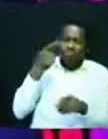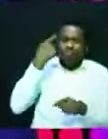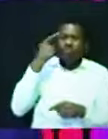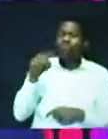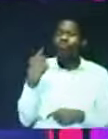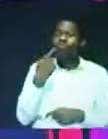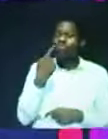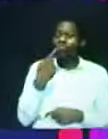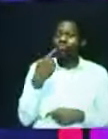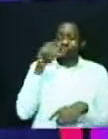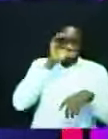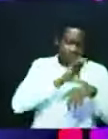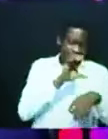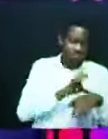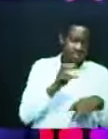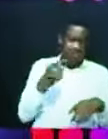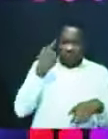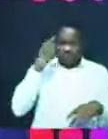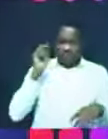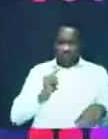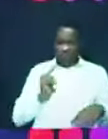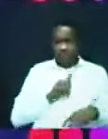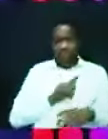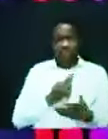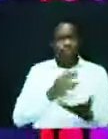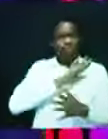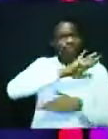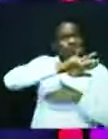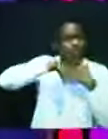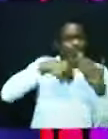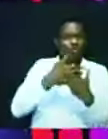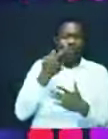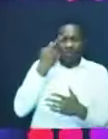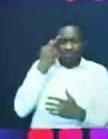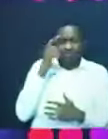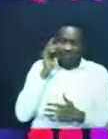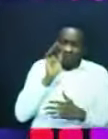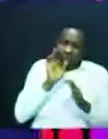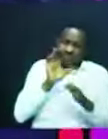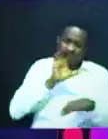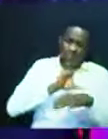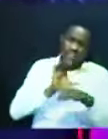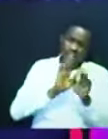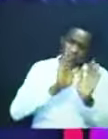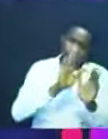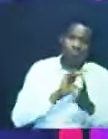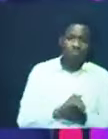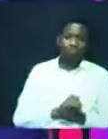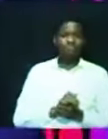Enti ajapade no yewodia. All for the church. Nyinaa ewo asore. And God placed